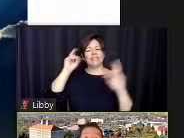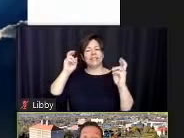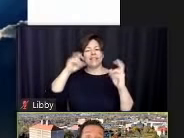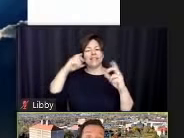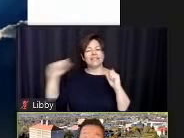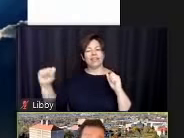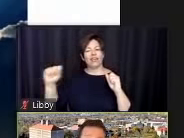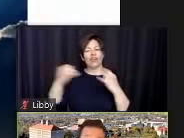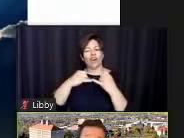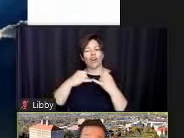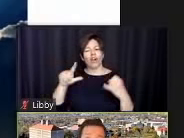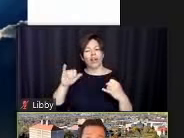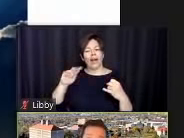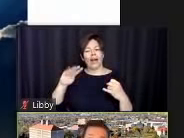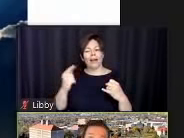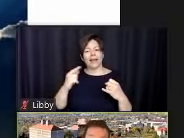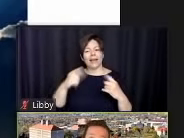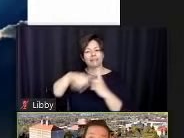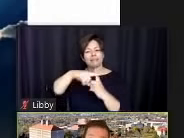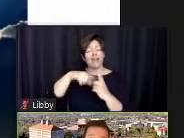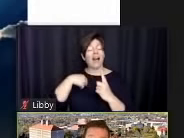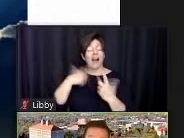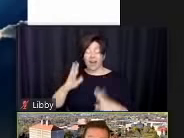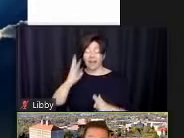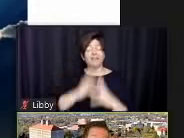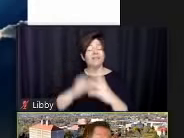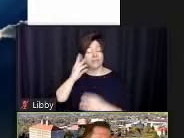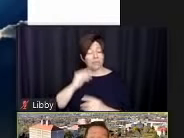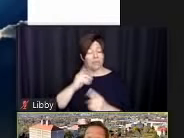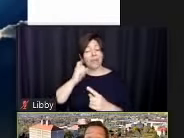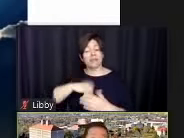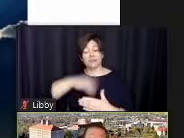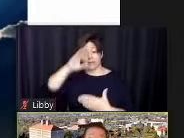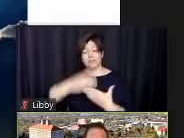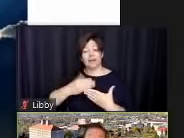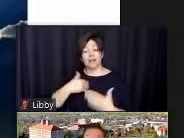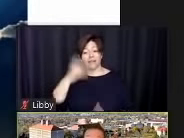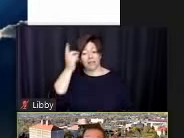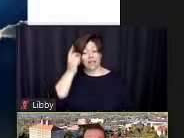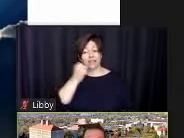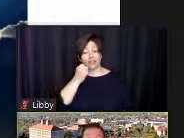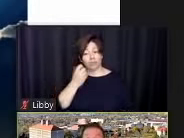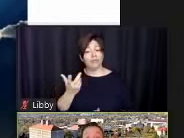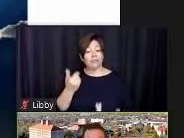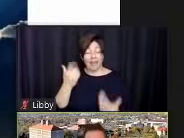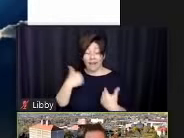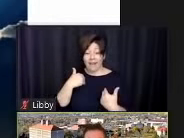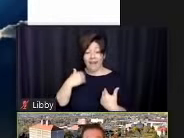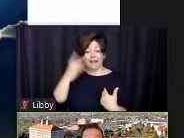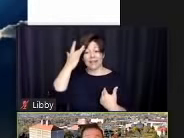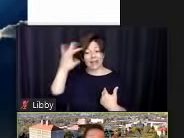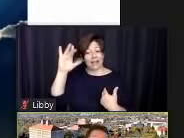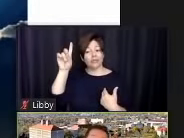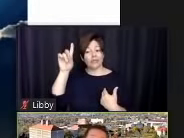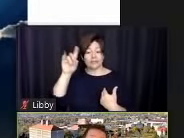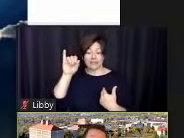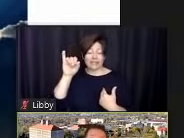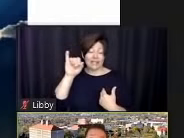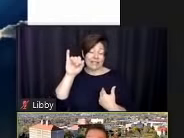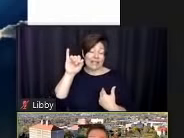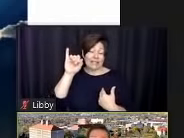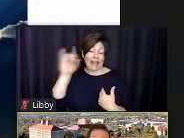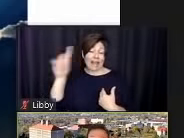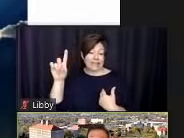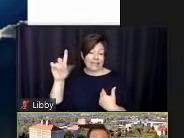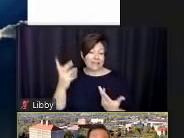online, I've lived it as a parent of a child with Down syndrome, and he has Down syndrome. He has an intellectual disability, and yet